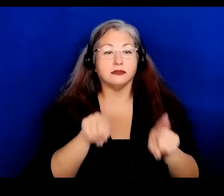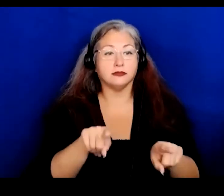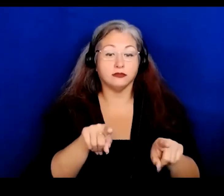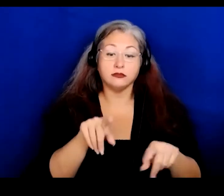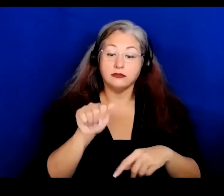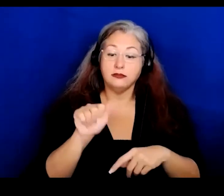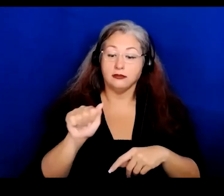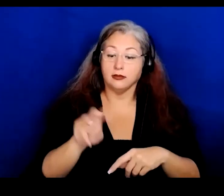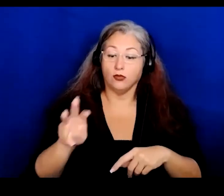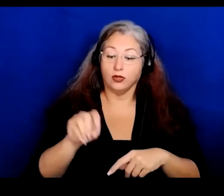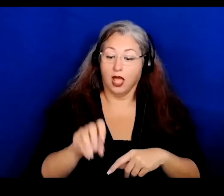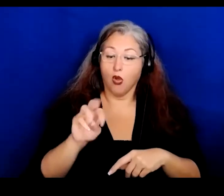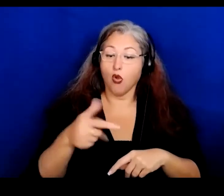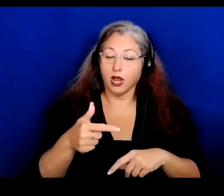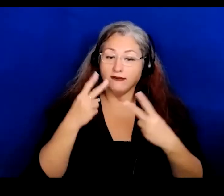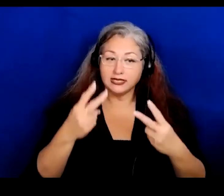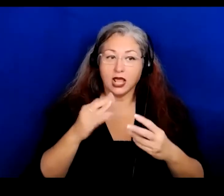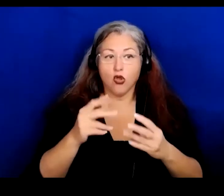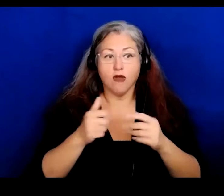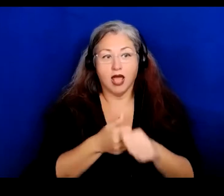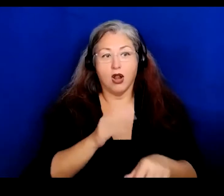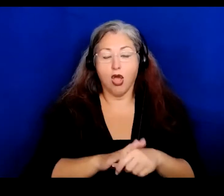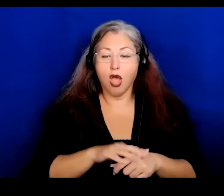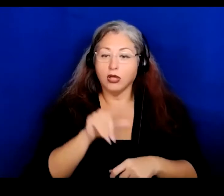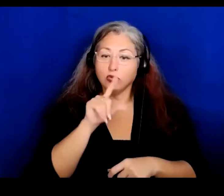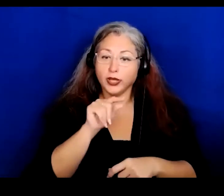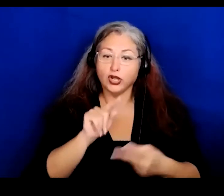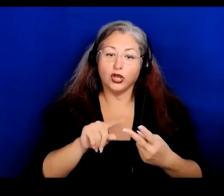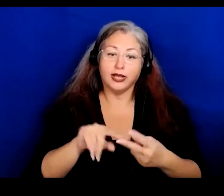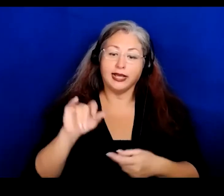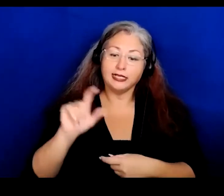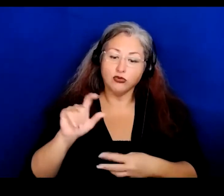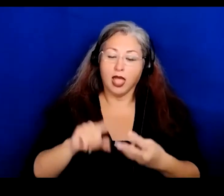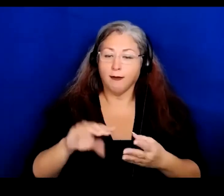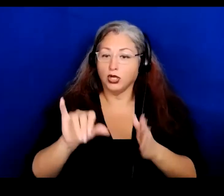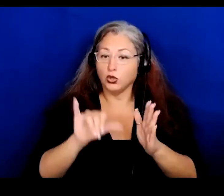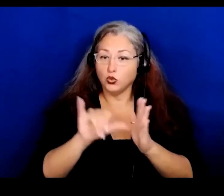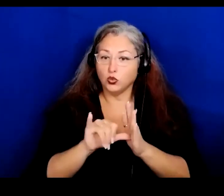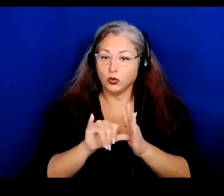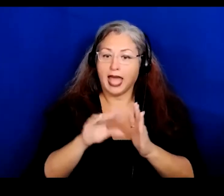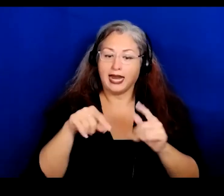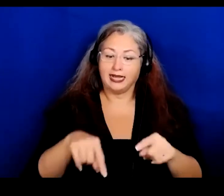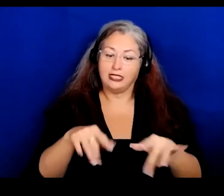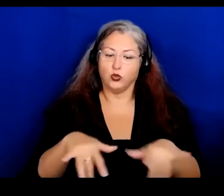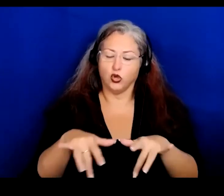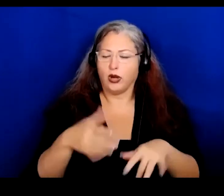at aaww.org or following us on Twitter, Instagram, and YouTube, where the recording of this event will be